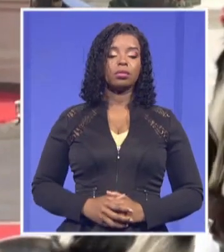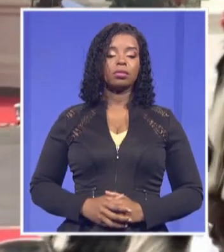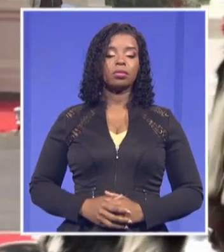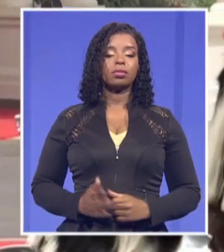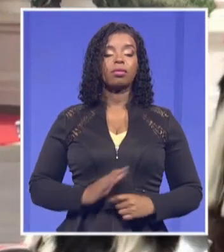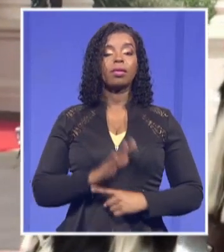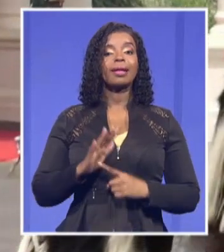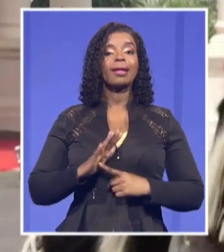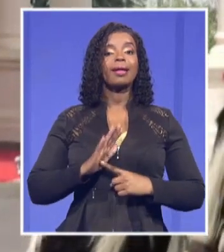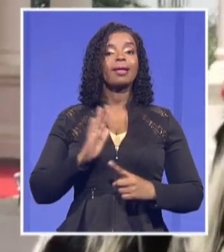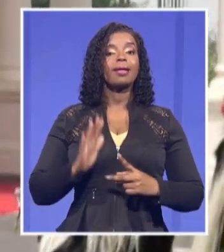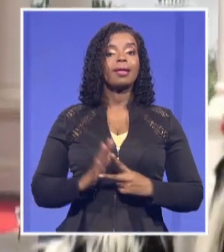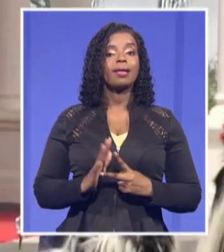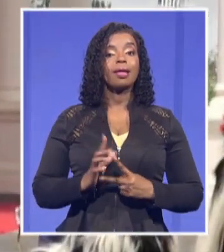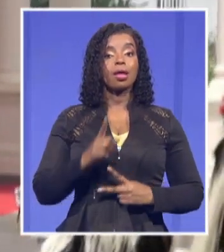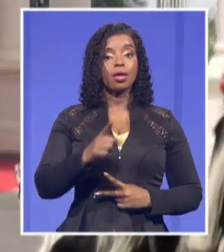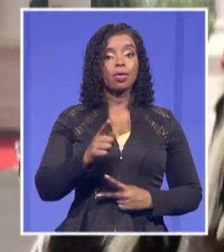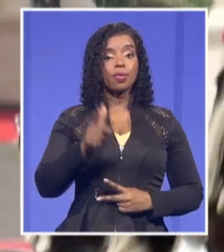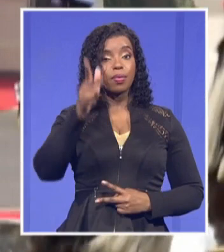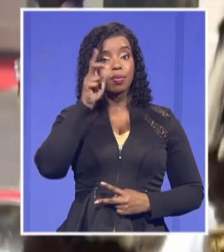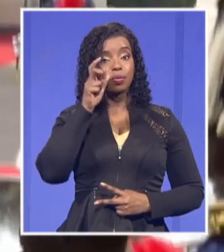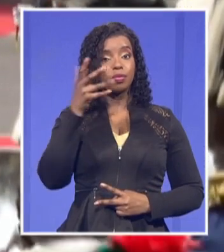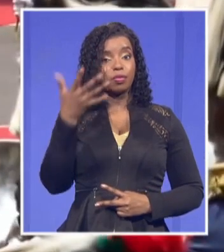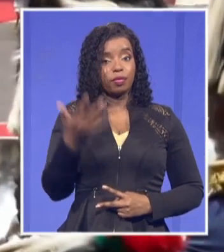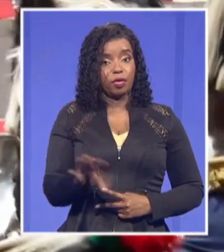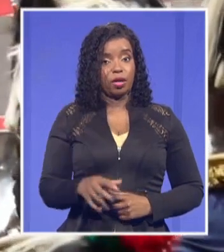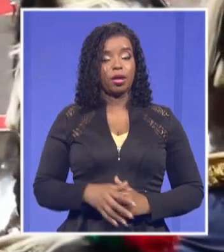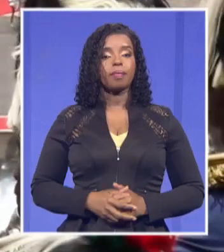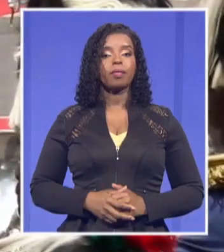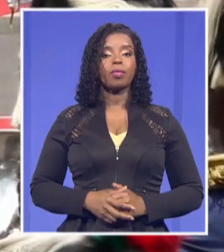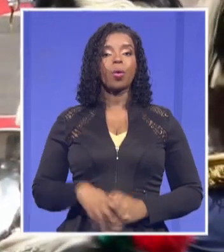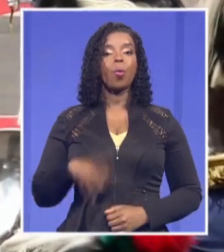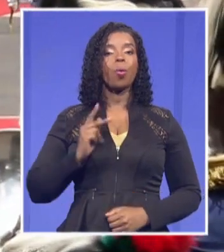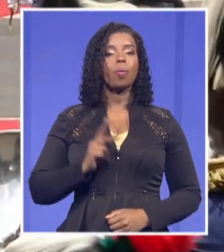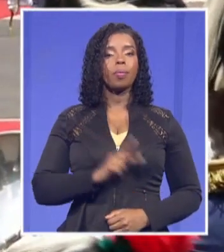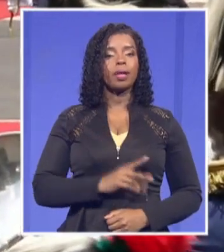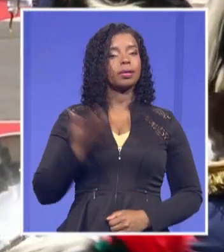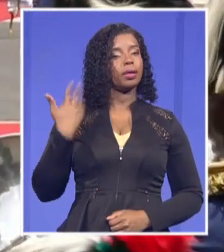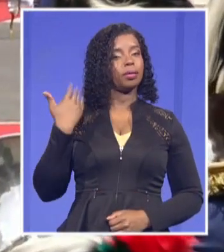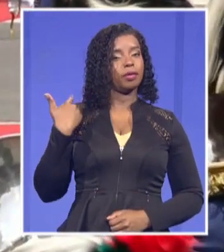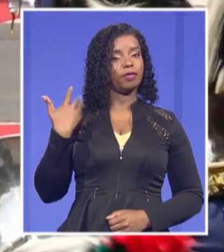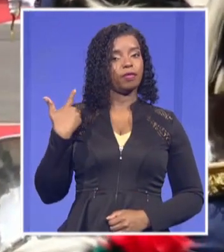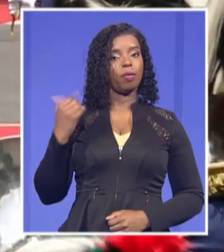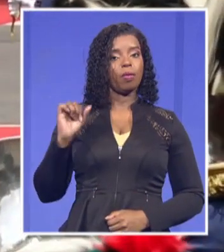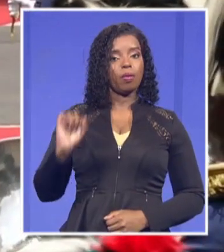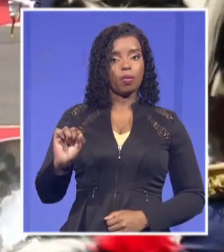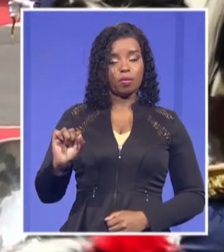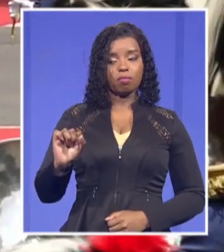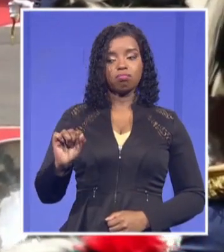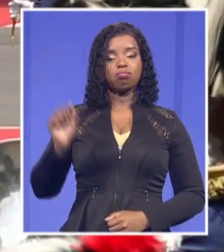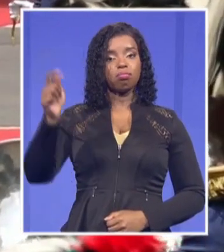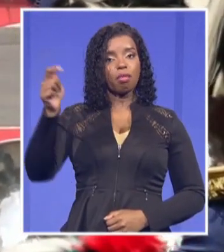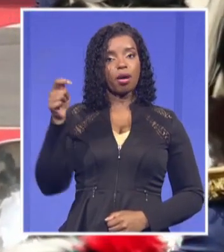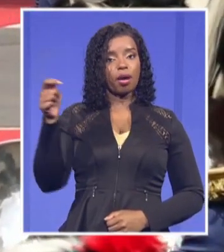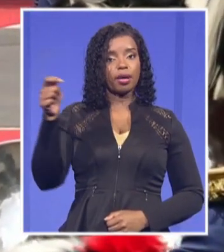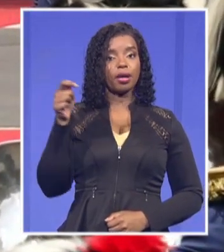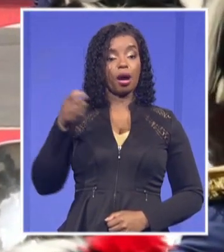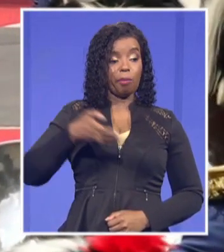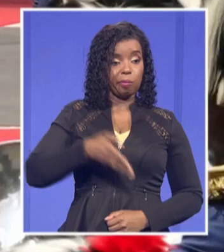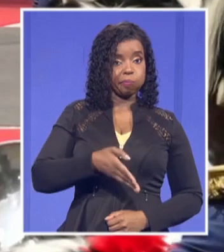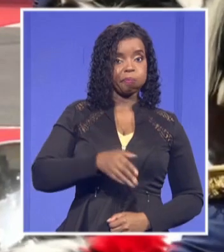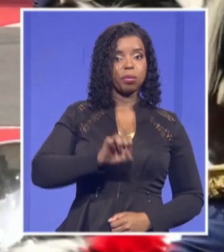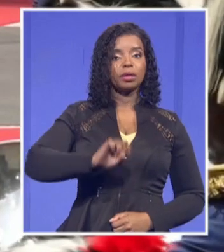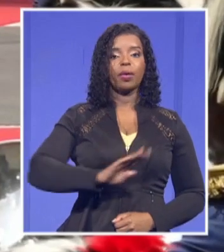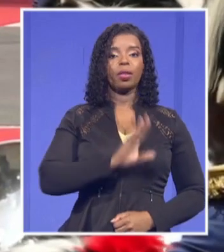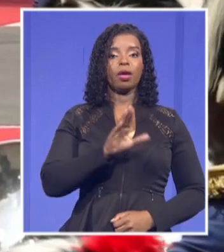you had when the former president of Kenya, Uhuru Kenyatta, was in South Africa, there were a number of bilaterals that